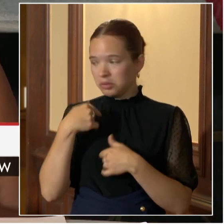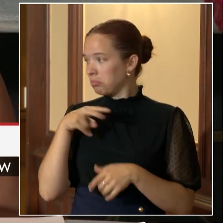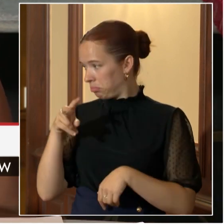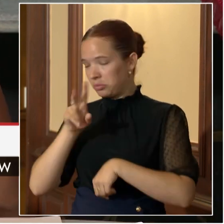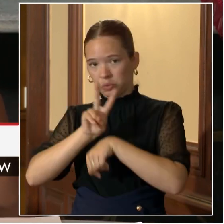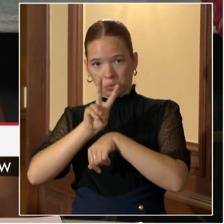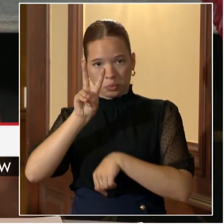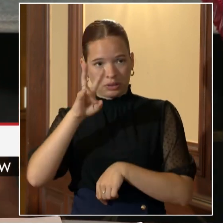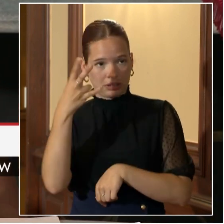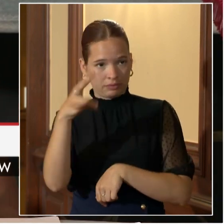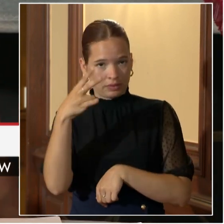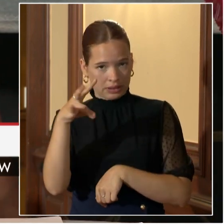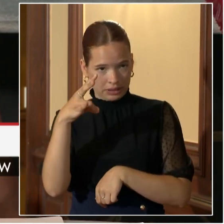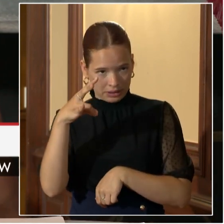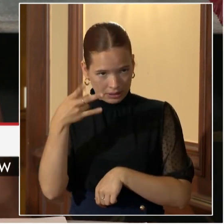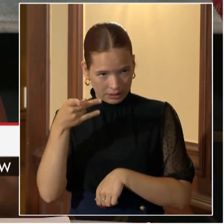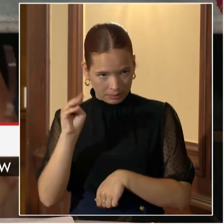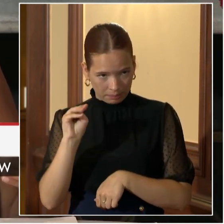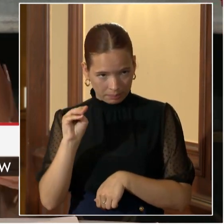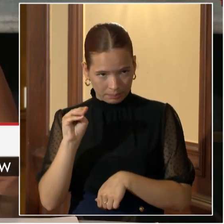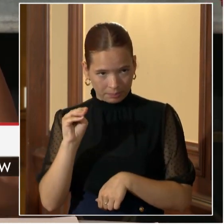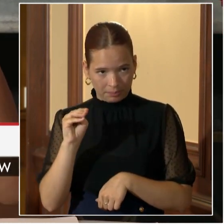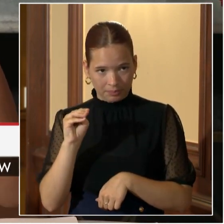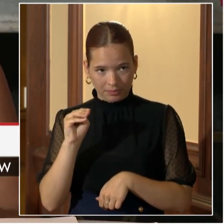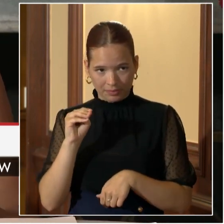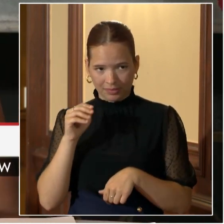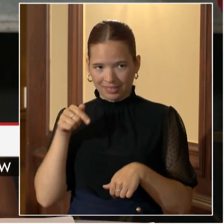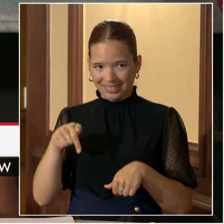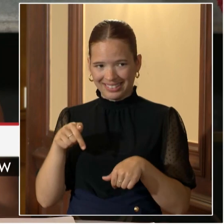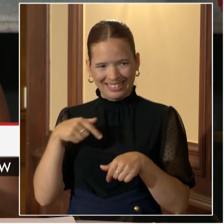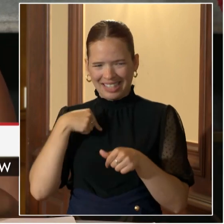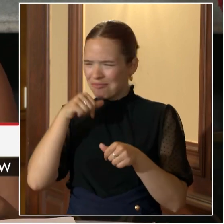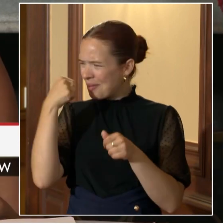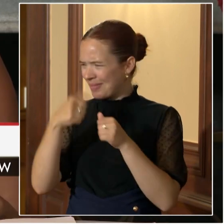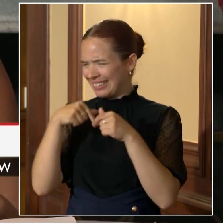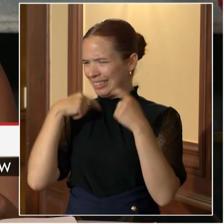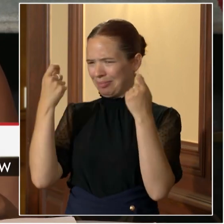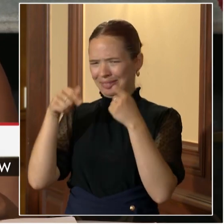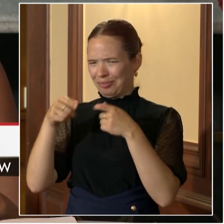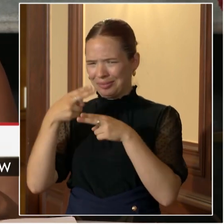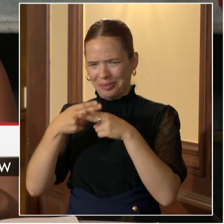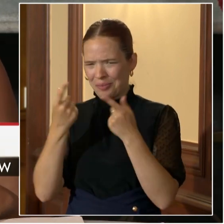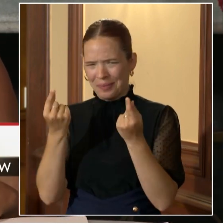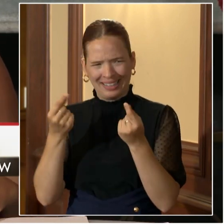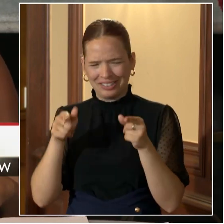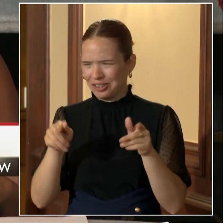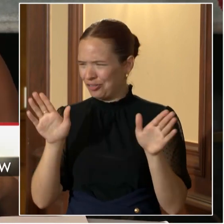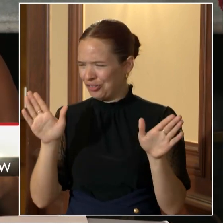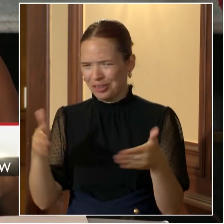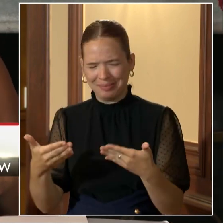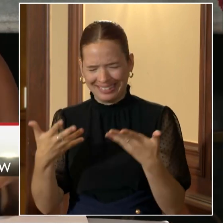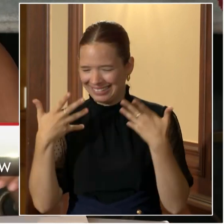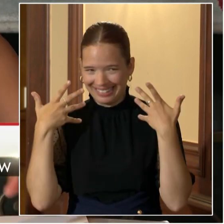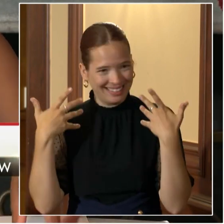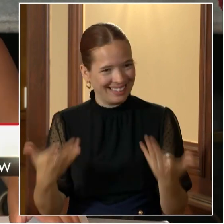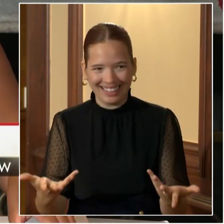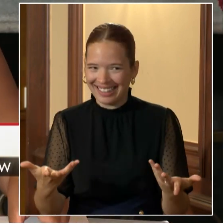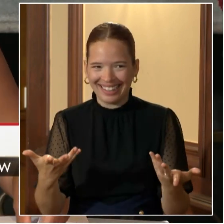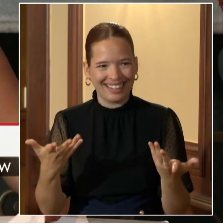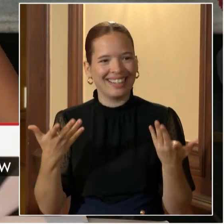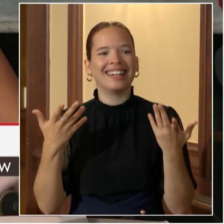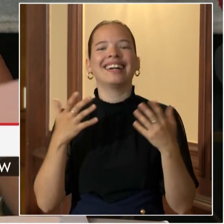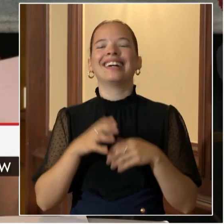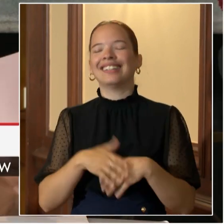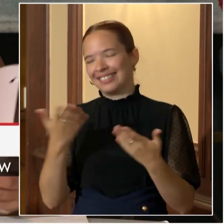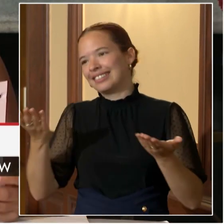call this room, actually. The ceremonial room in the John A. Wilson building. So with that, we